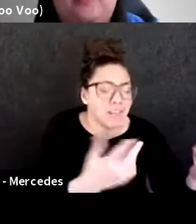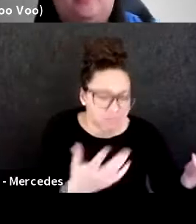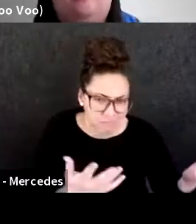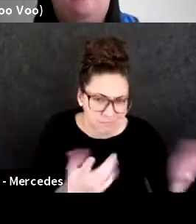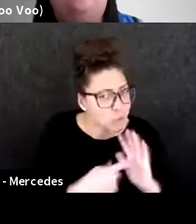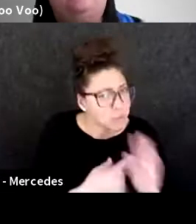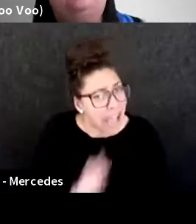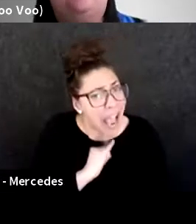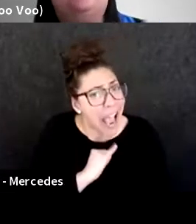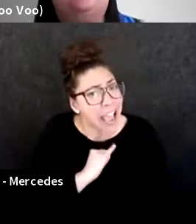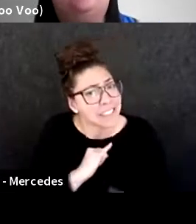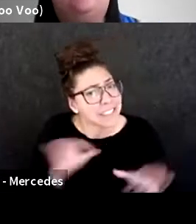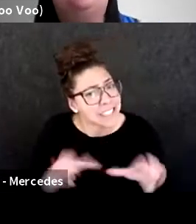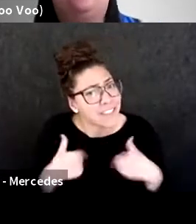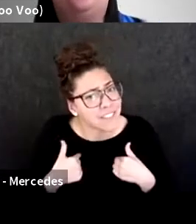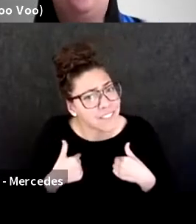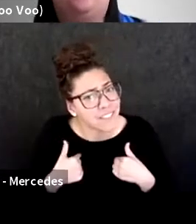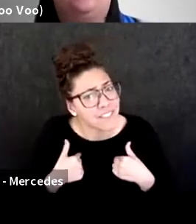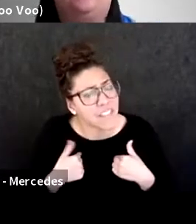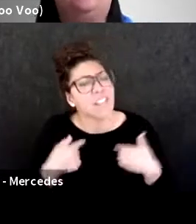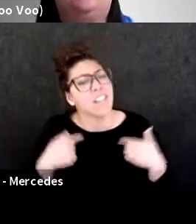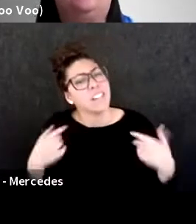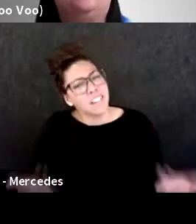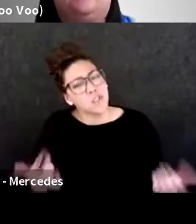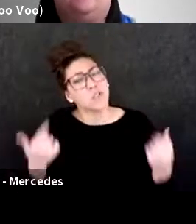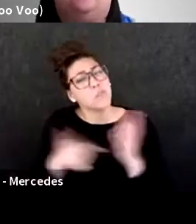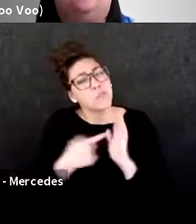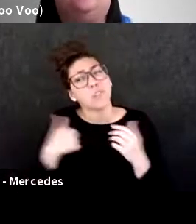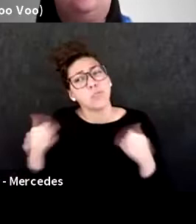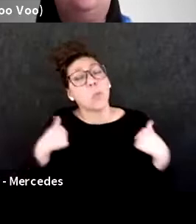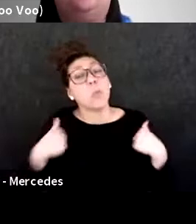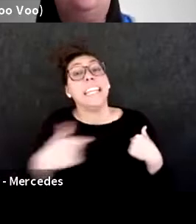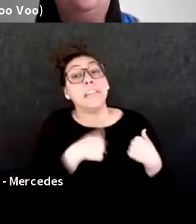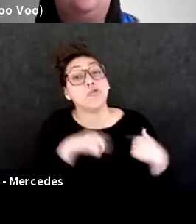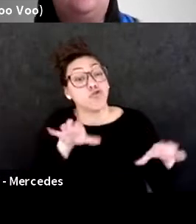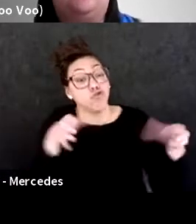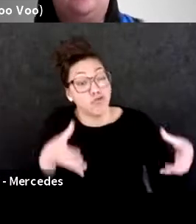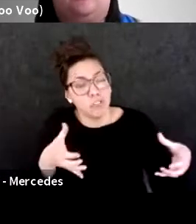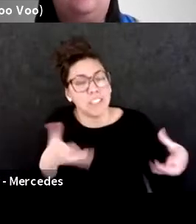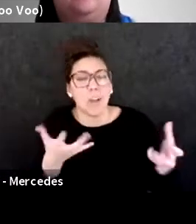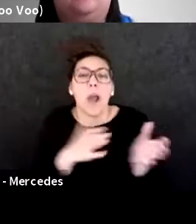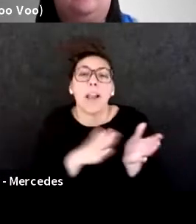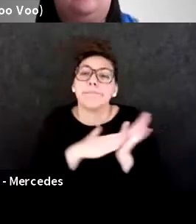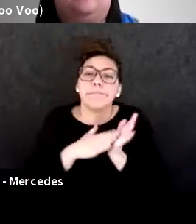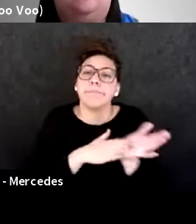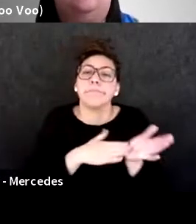too. And so I think that's very important in a society where individualism